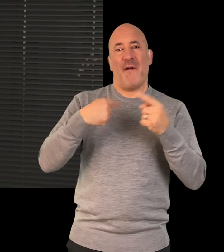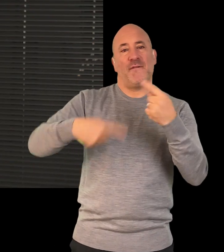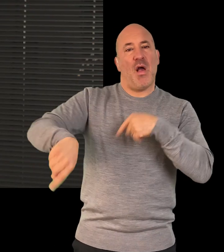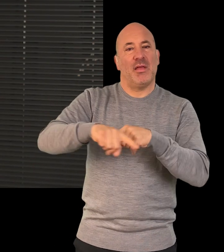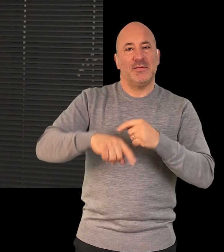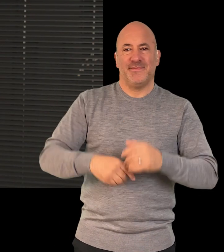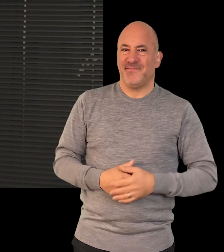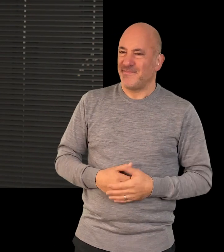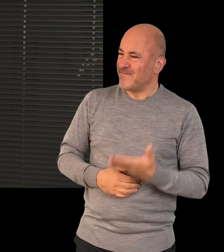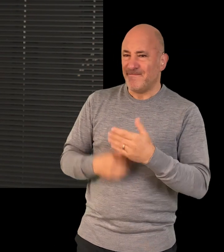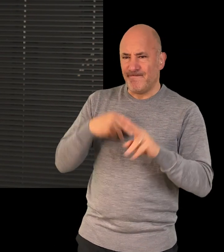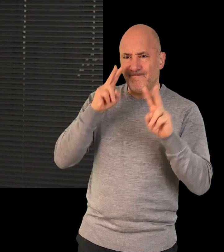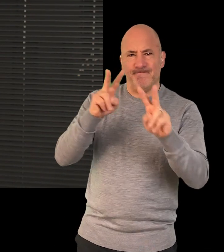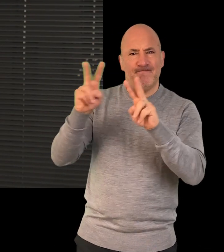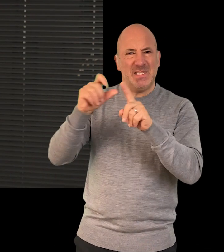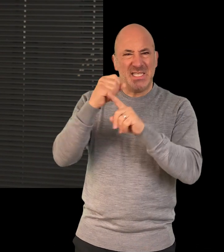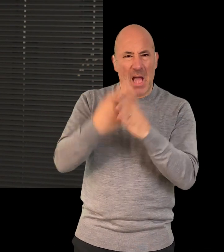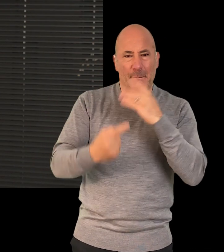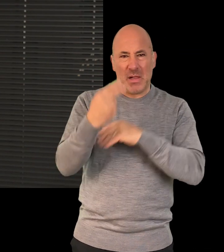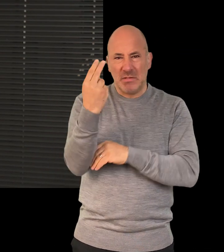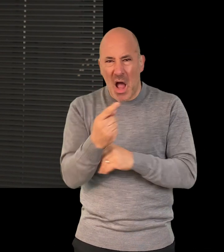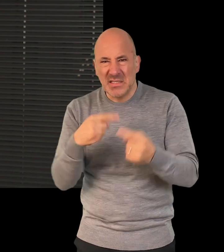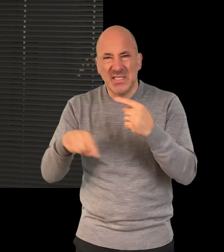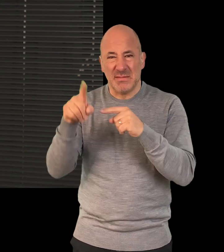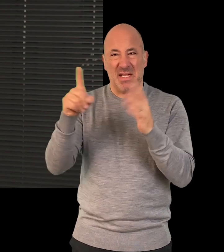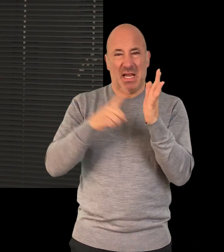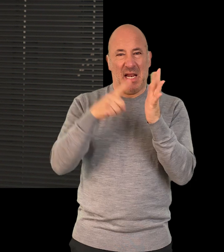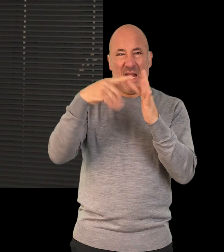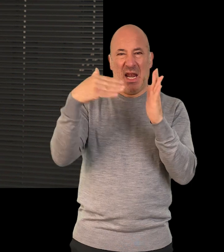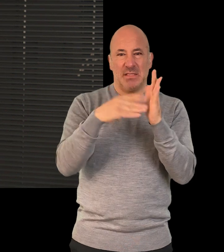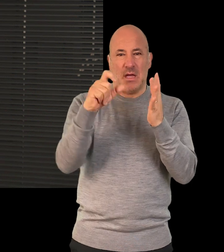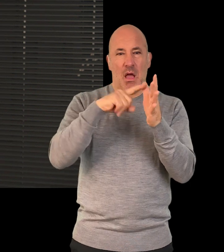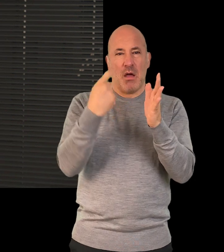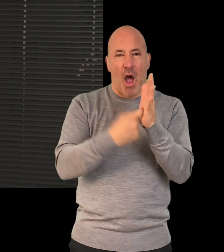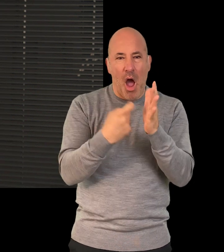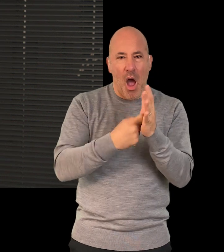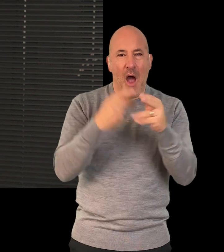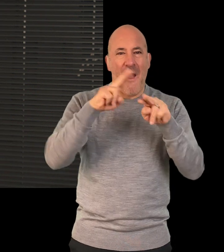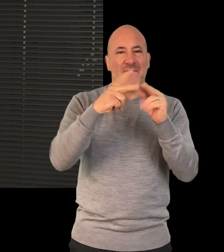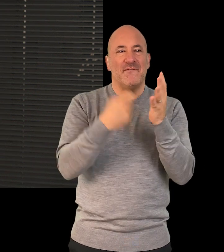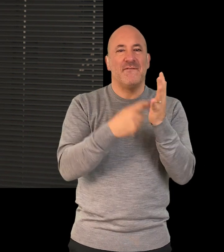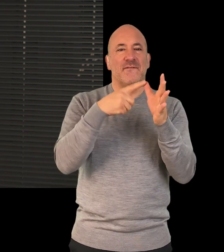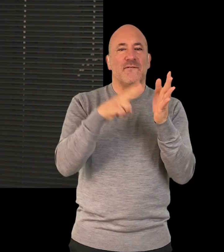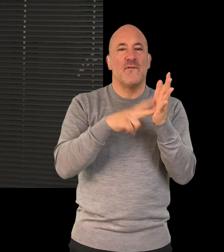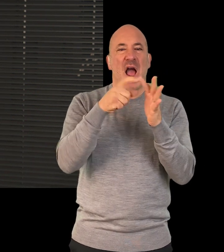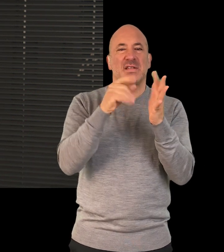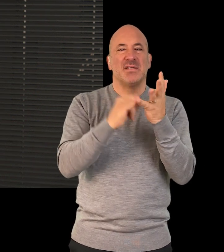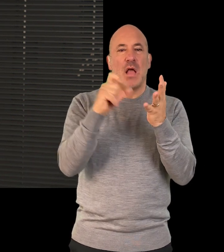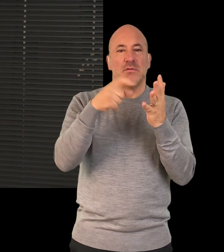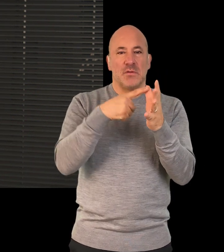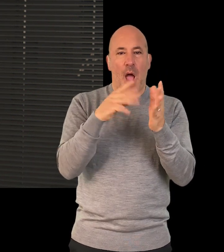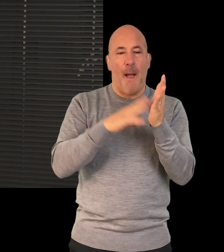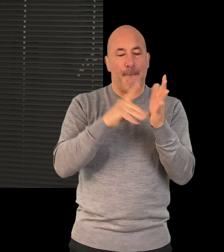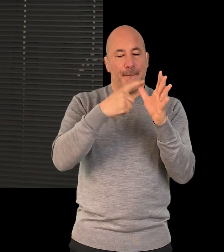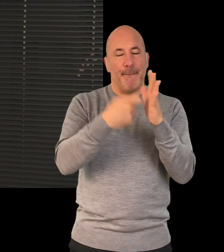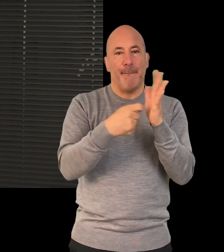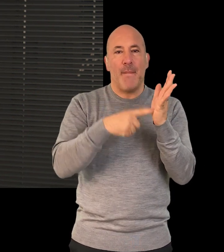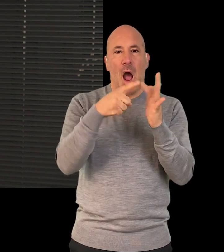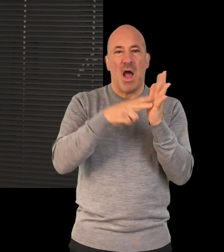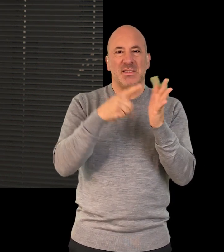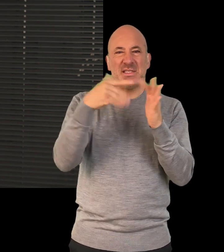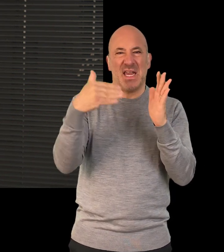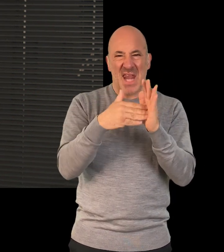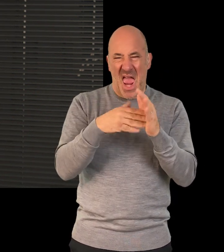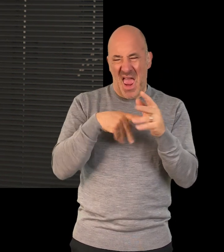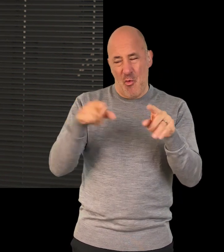disabled artists, and particularly Liz Carr and Francesca Martinez, were really key influences.